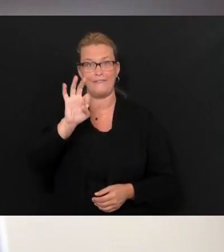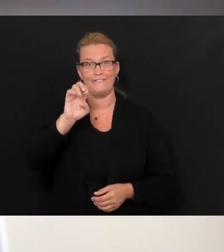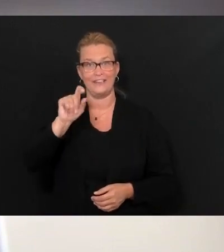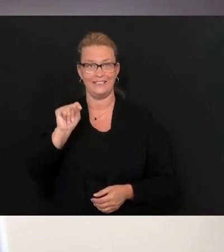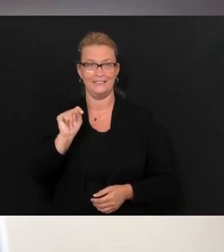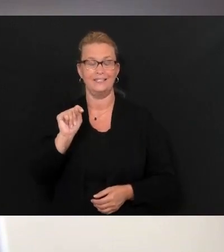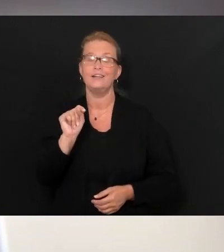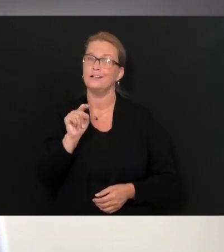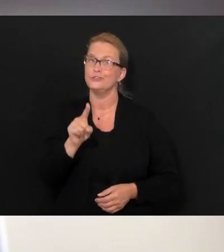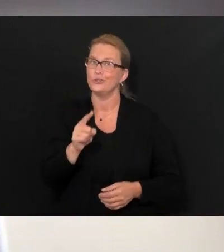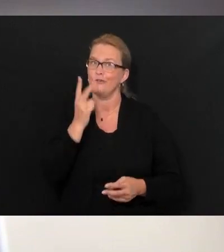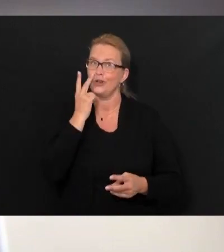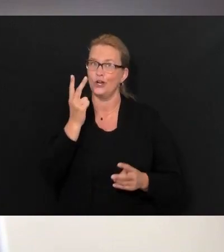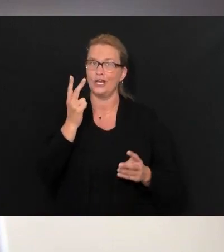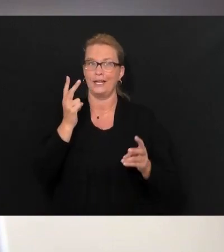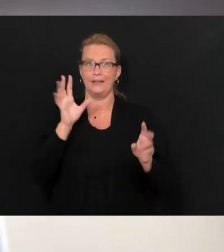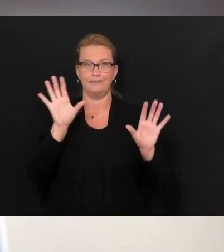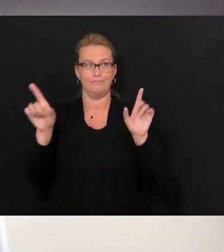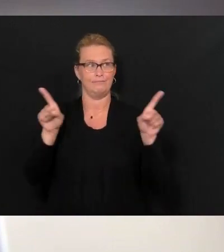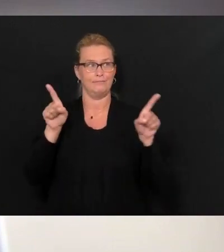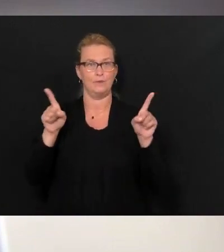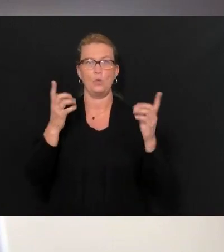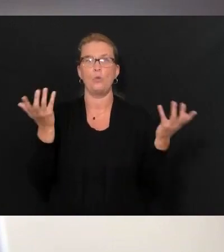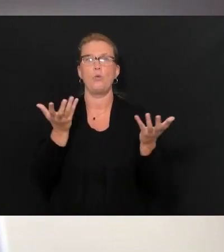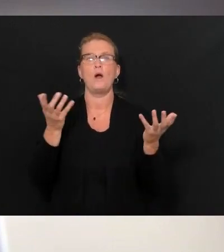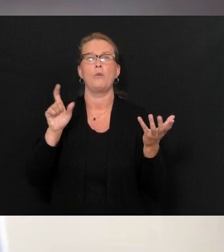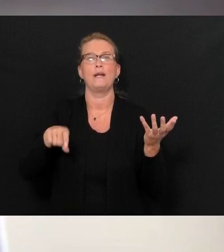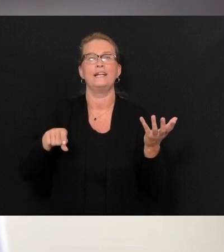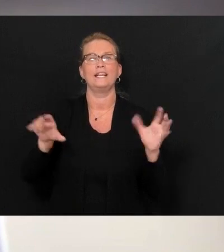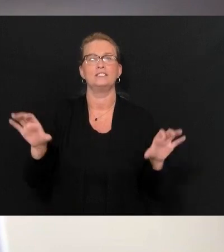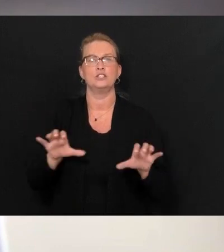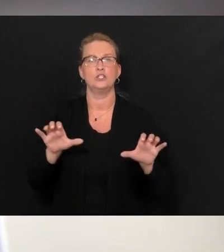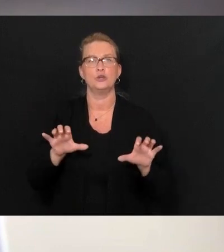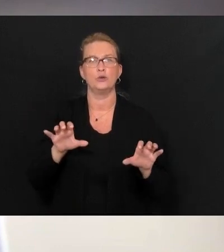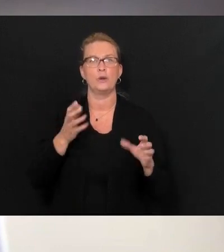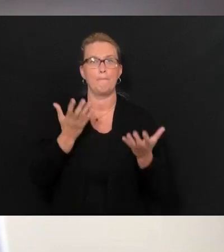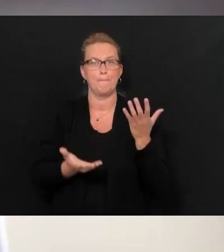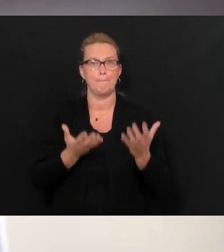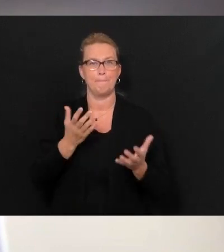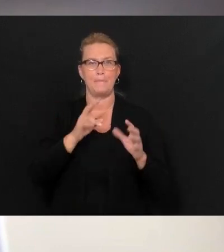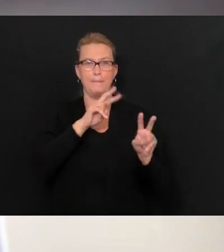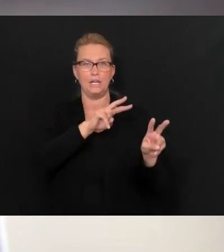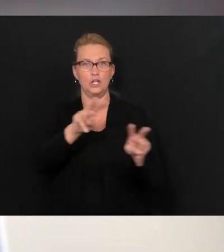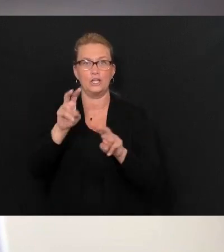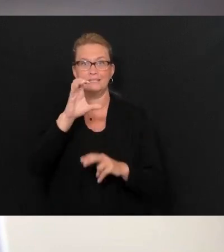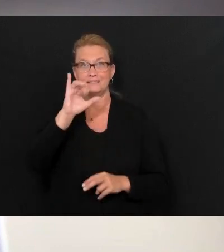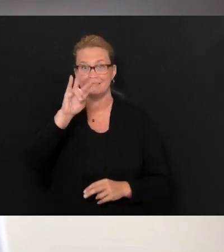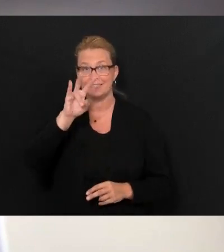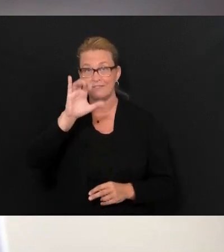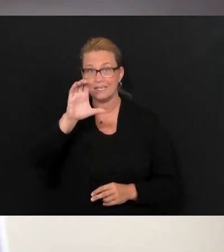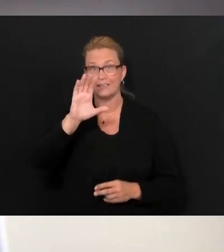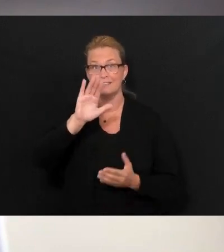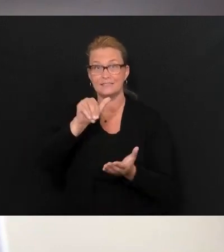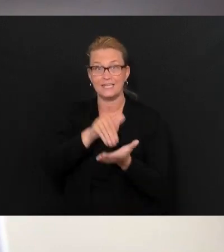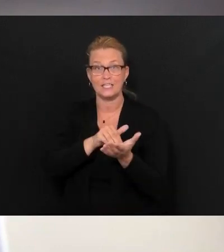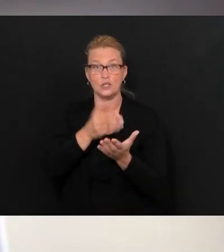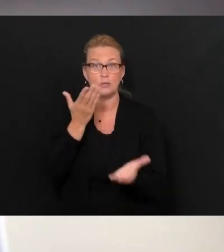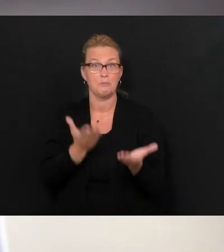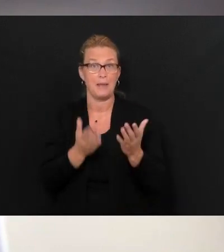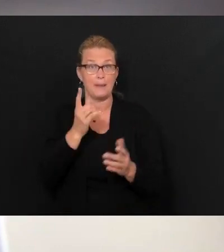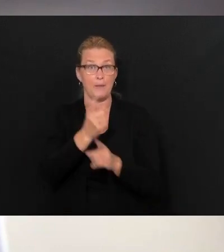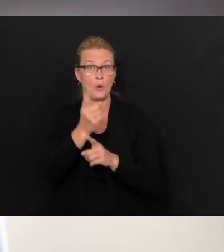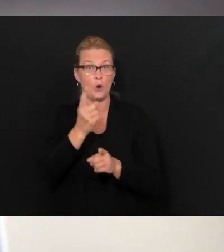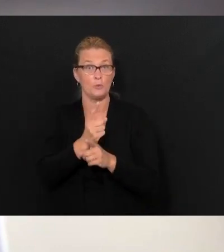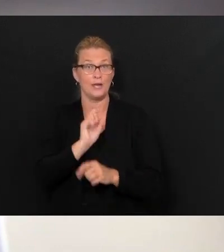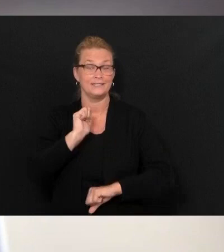you were looking in the context of what we would need to do, you'd probably have to look at some place like the Civic Center would be more appropriate to